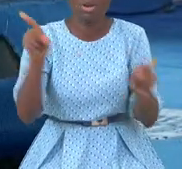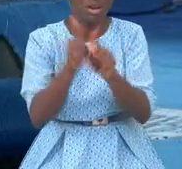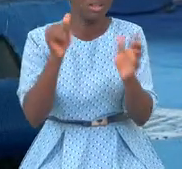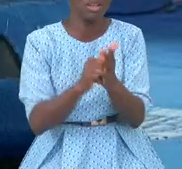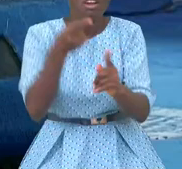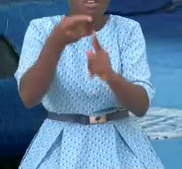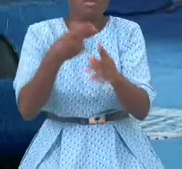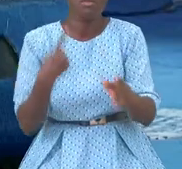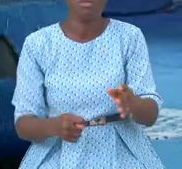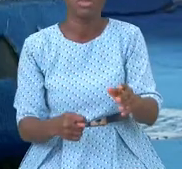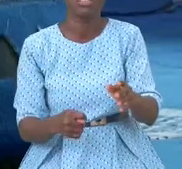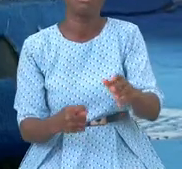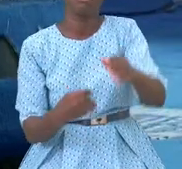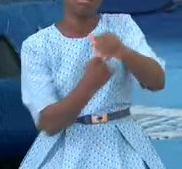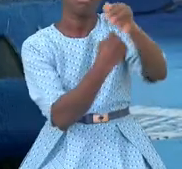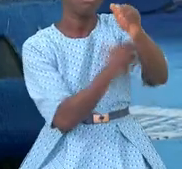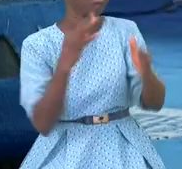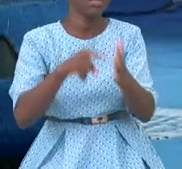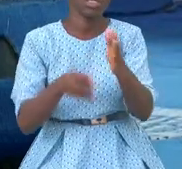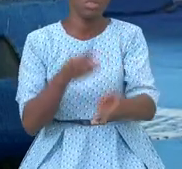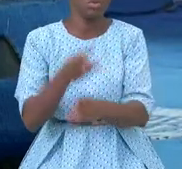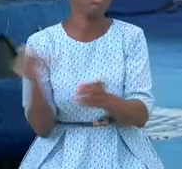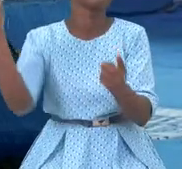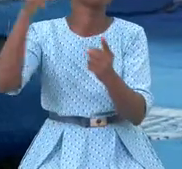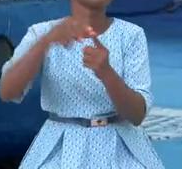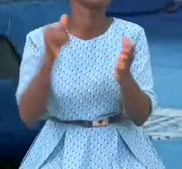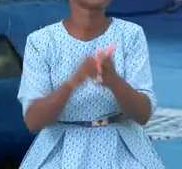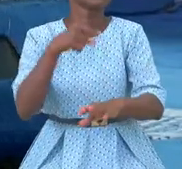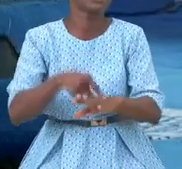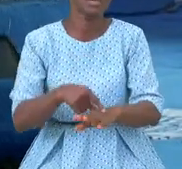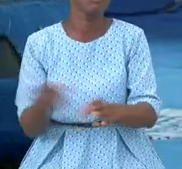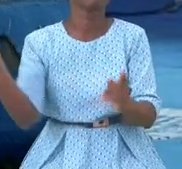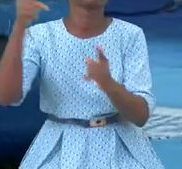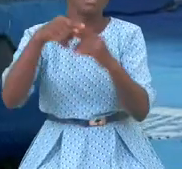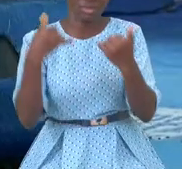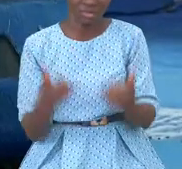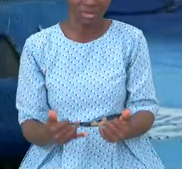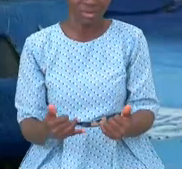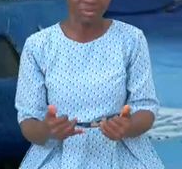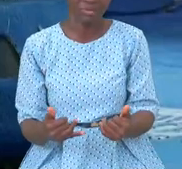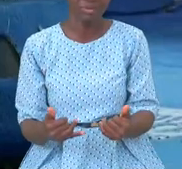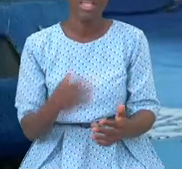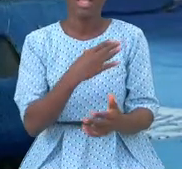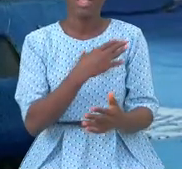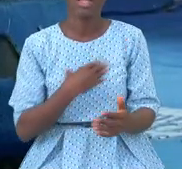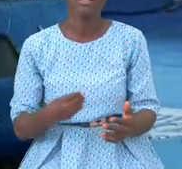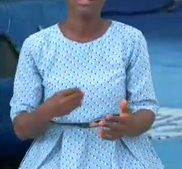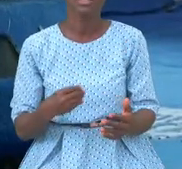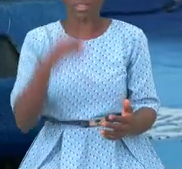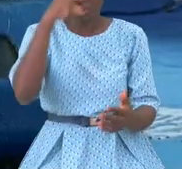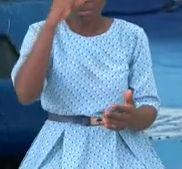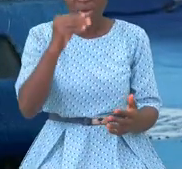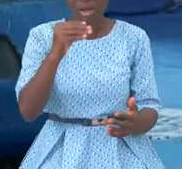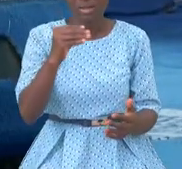that time, until this time. He heard that it was Jesus of Nazareth, and he began to